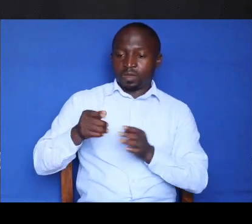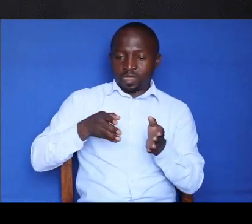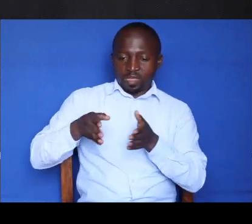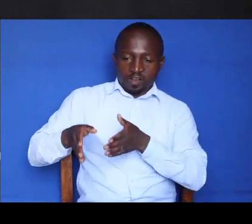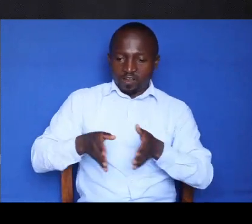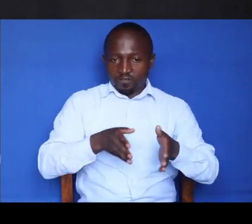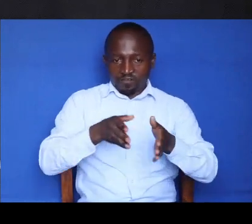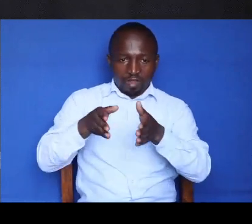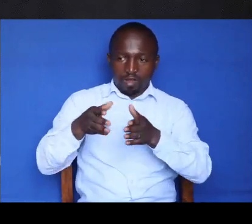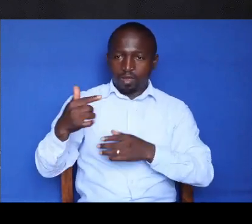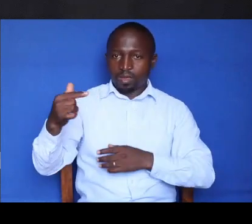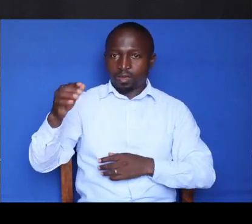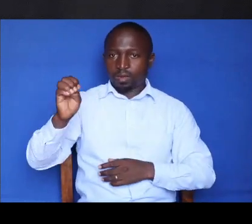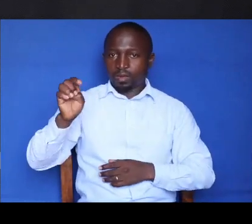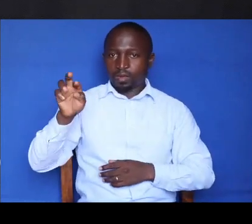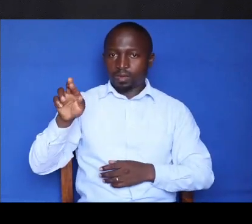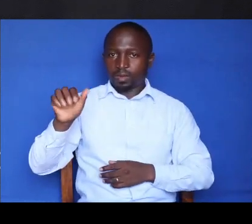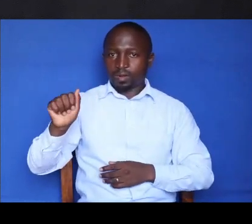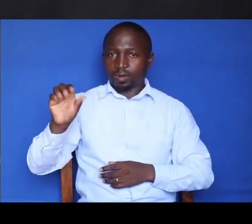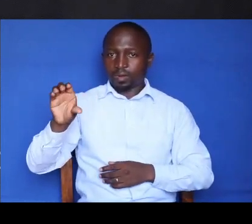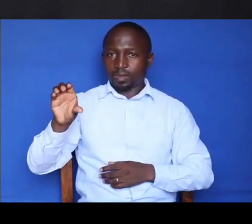river terraces.